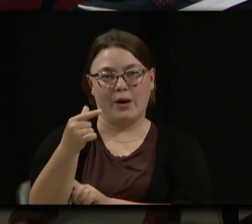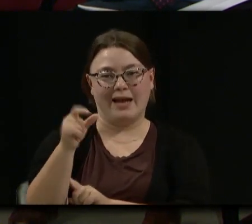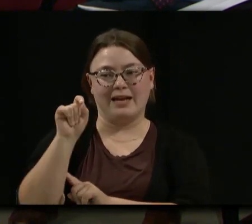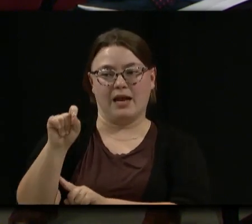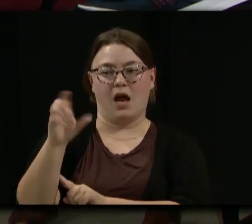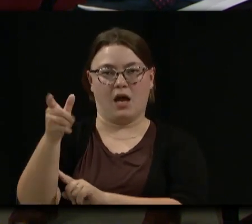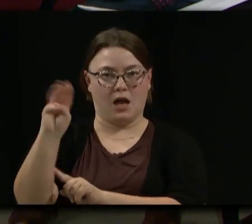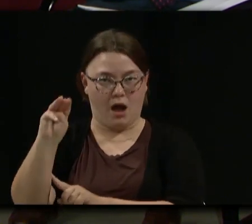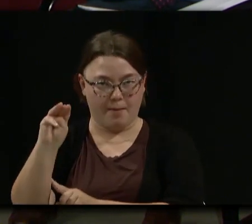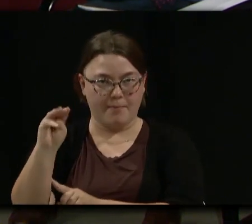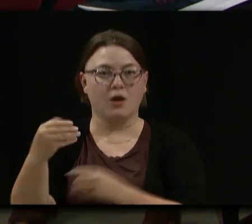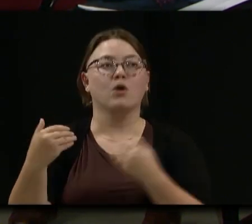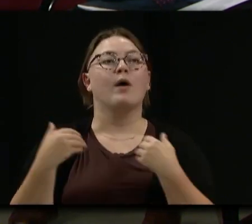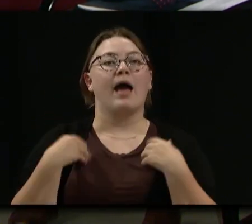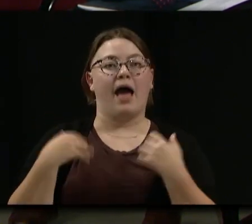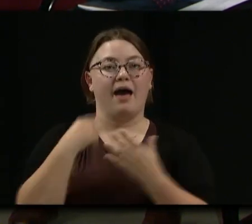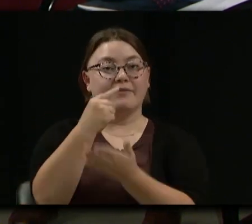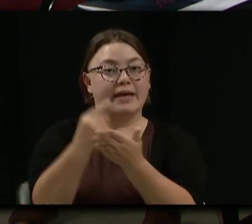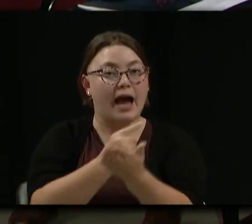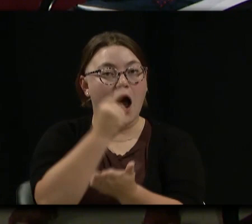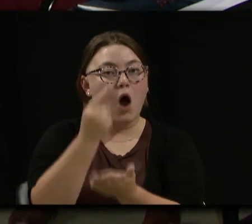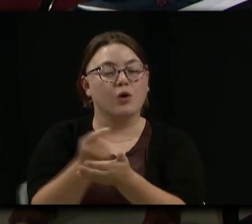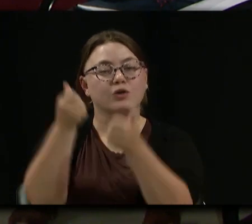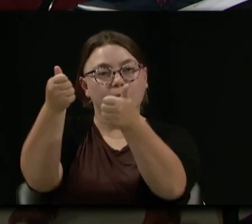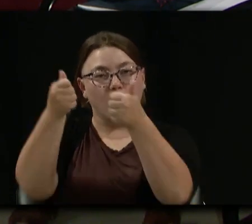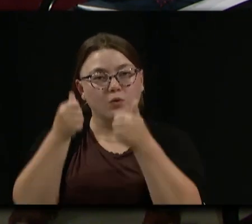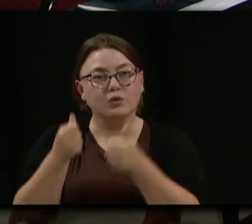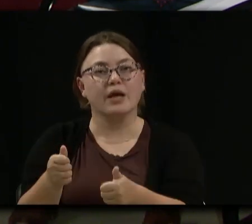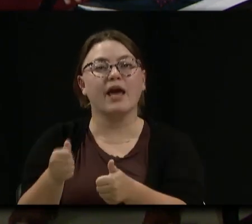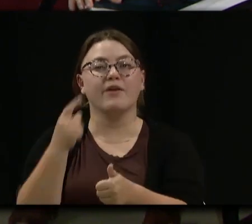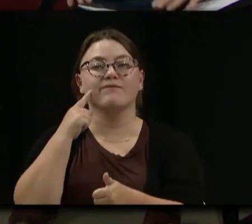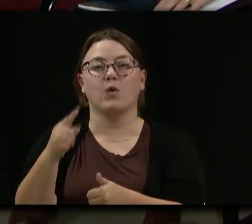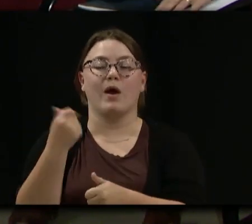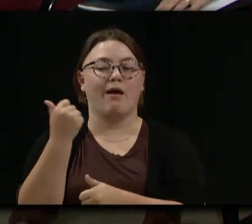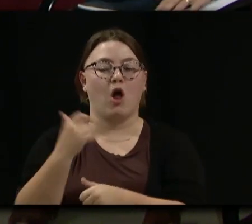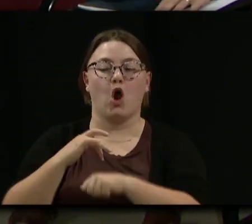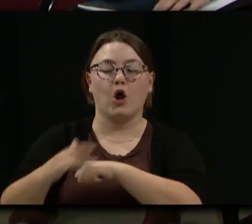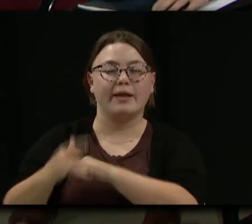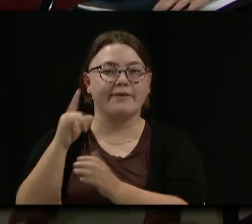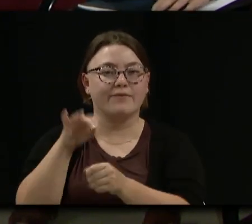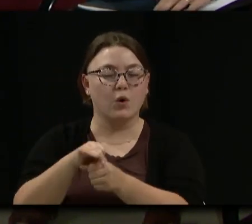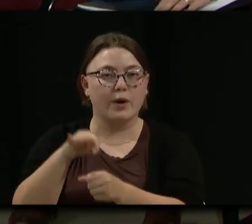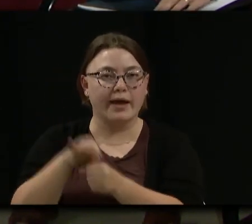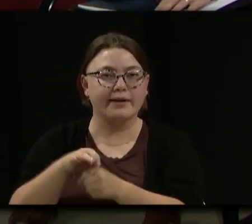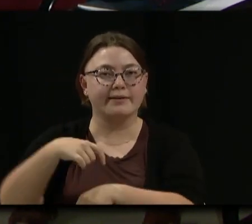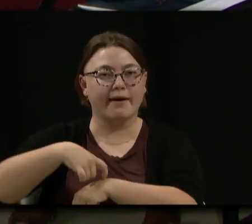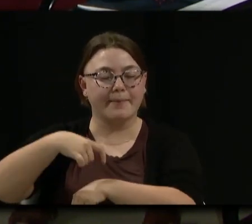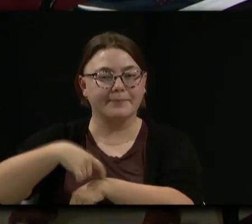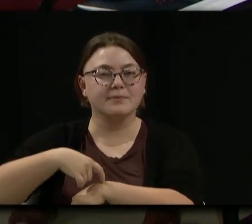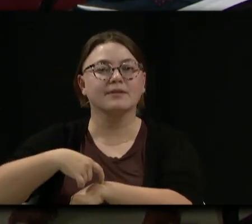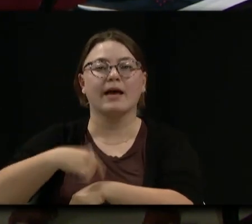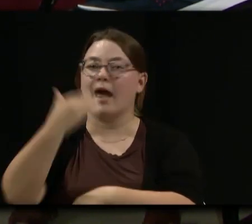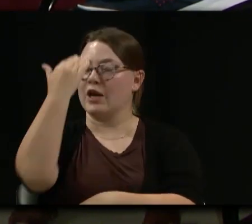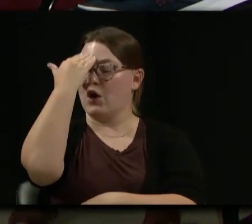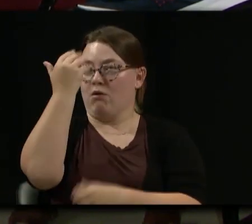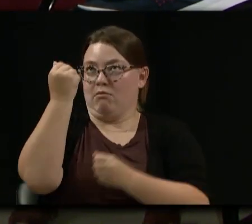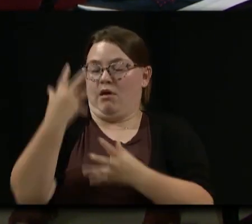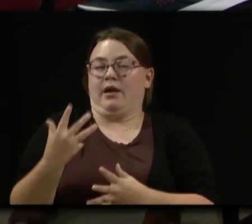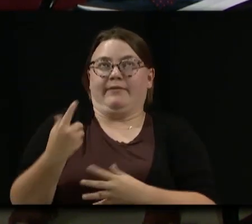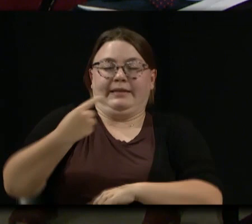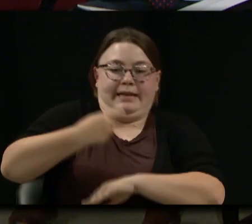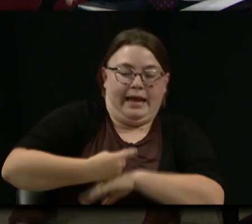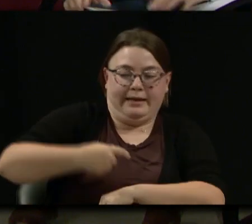evenings, or weekends, early voting is available. Yep. So I know that you've shared a lot of dates and times, and